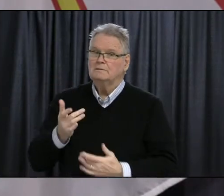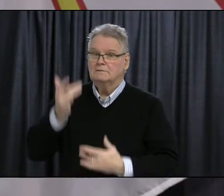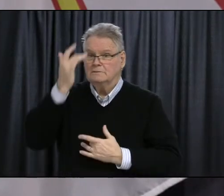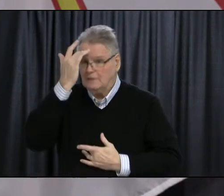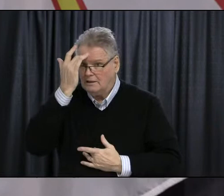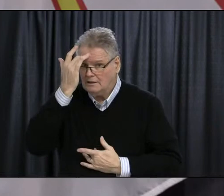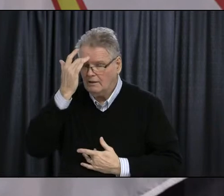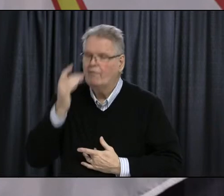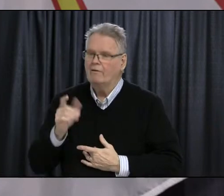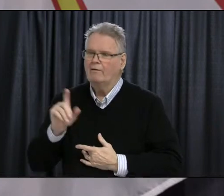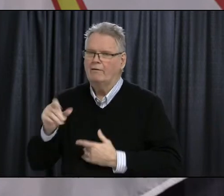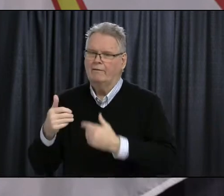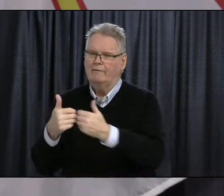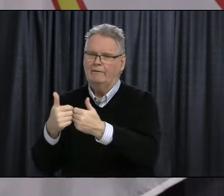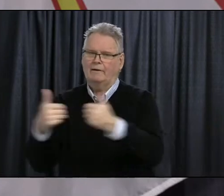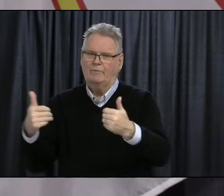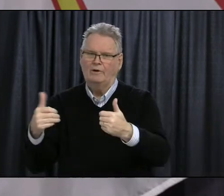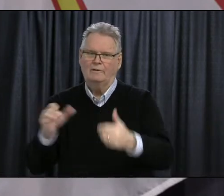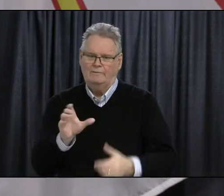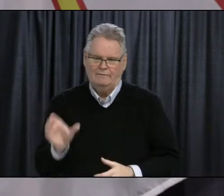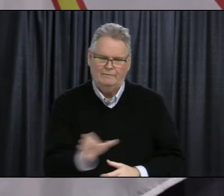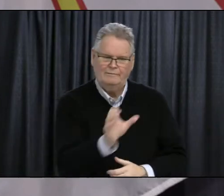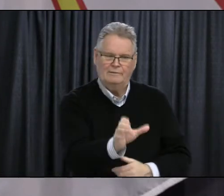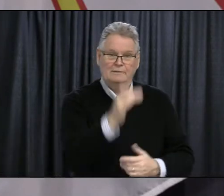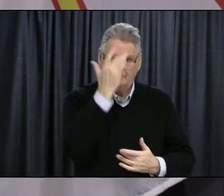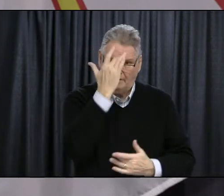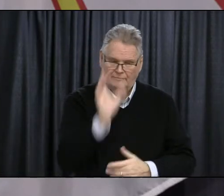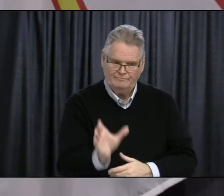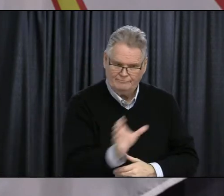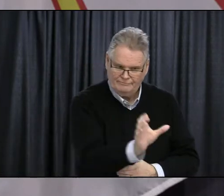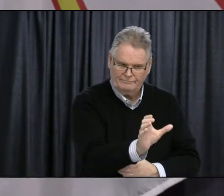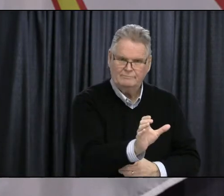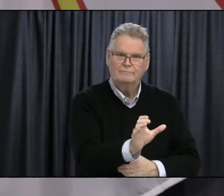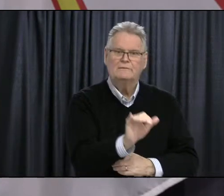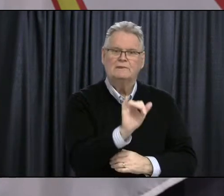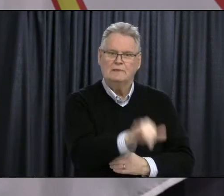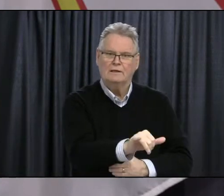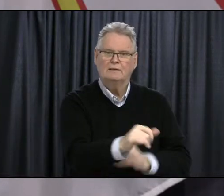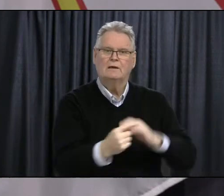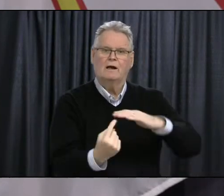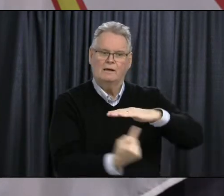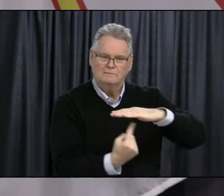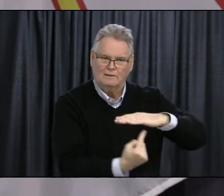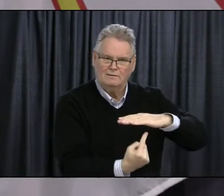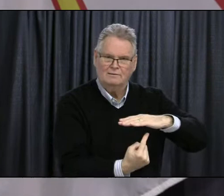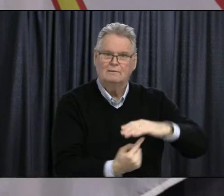It's the contacts of cases generally that will have to